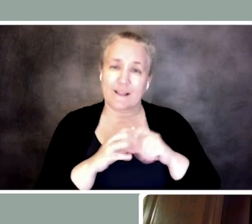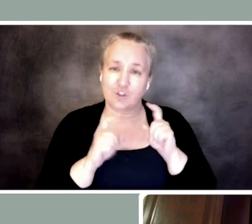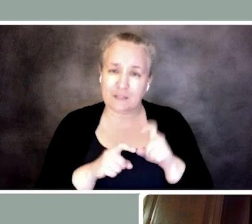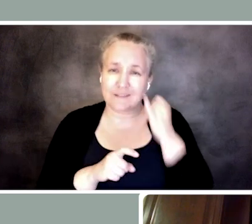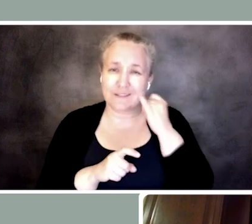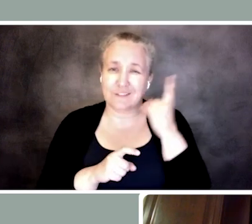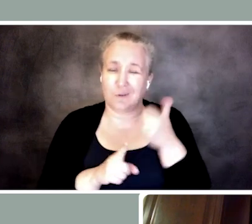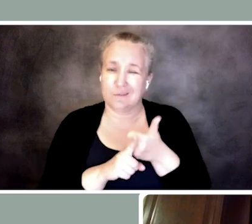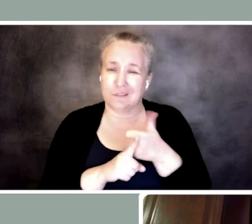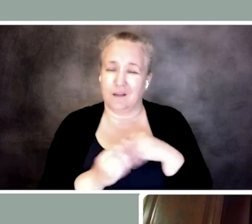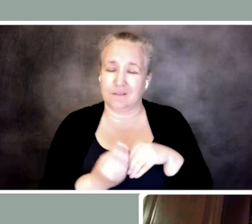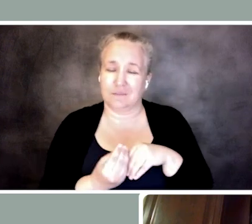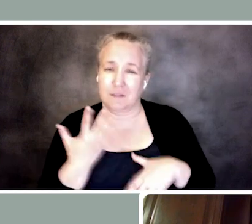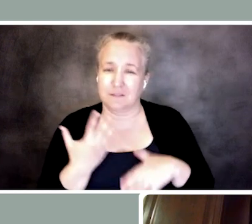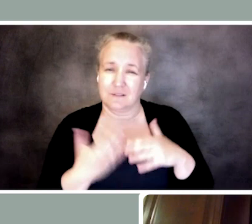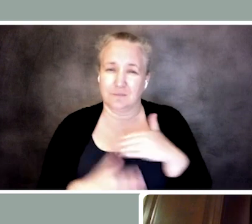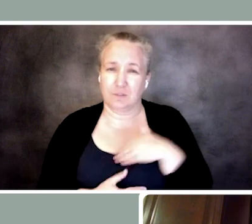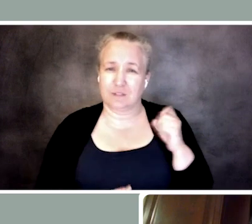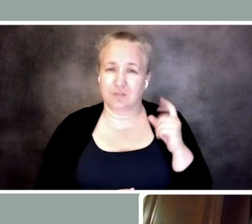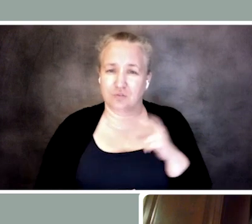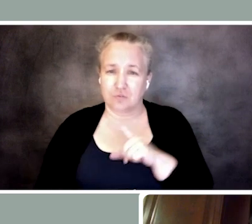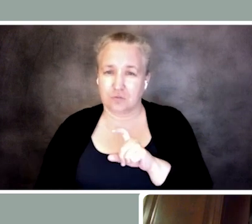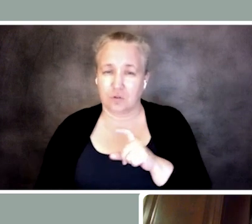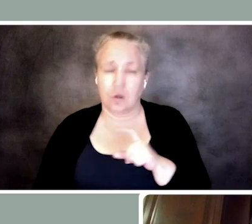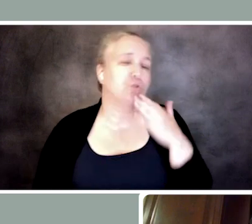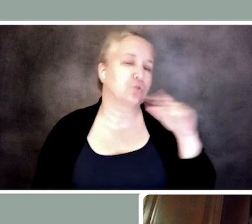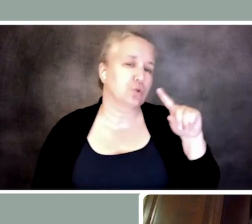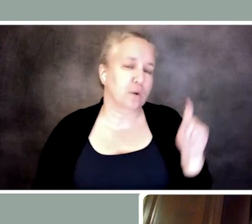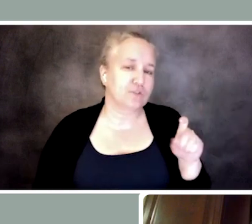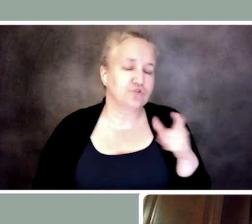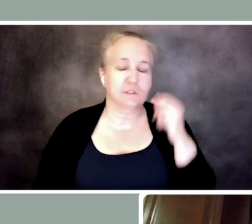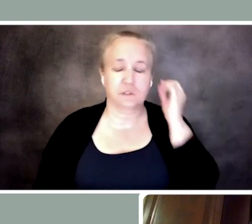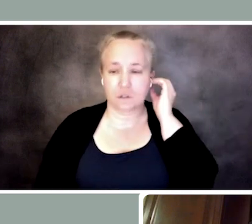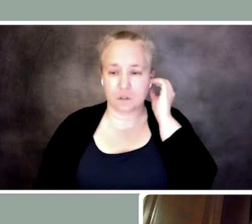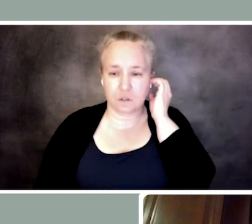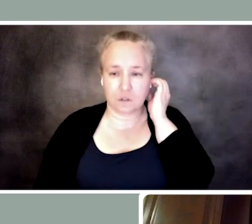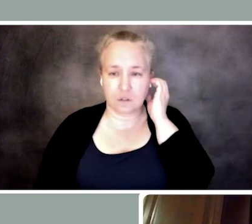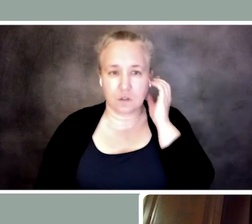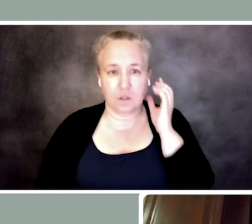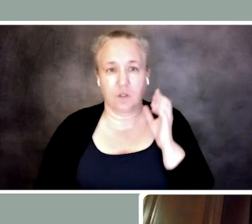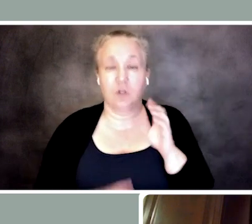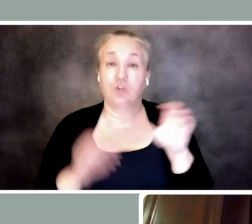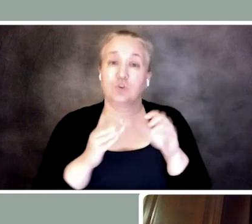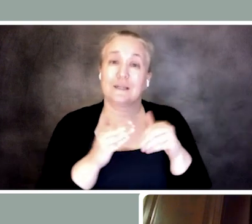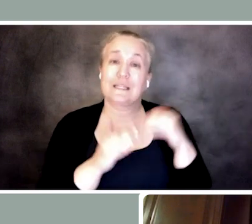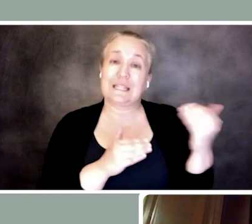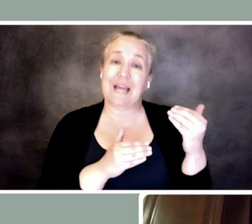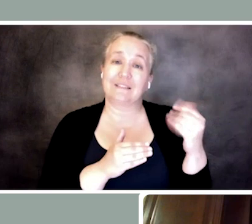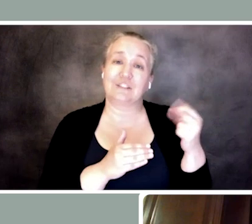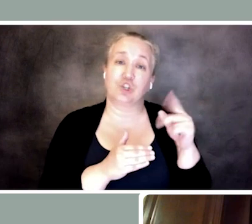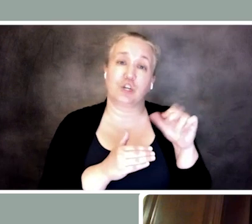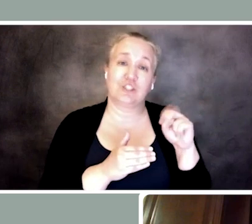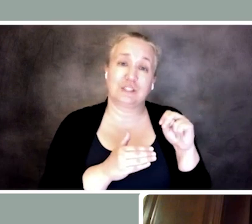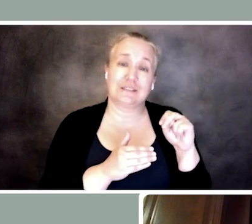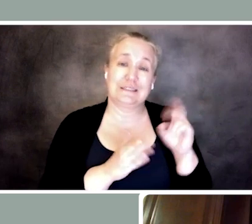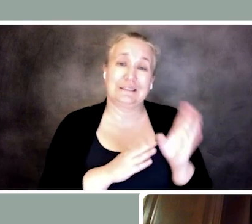metastatic breast cancer? So we already, and that's a good question. Doing a next generation sequencing panel,